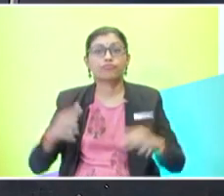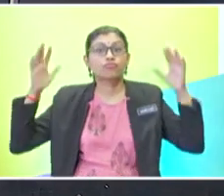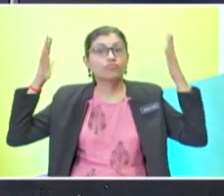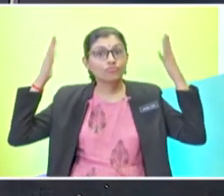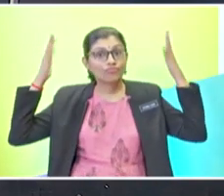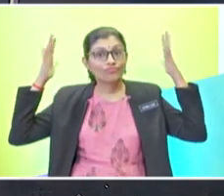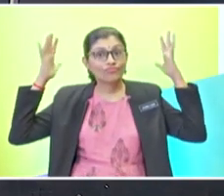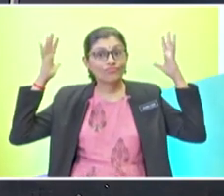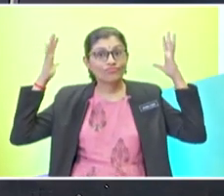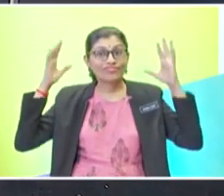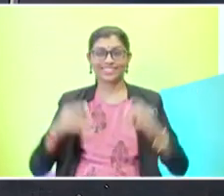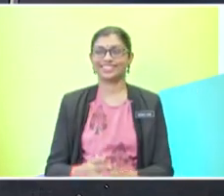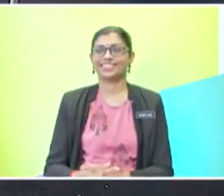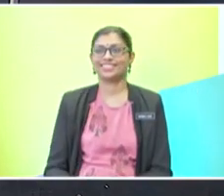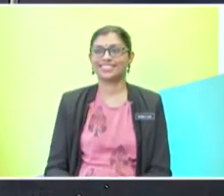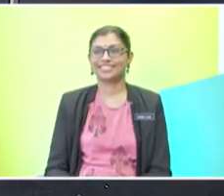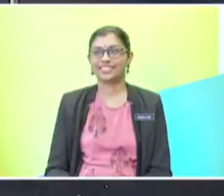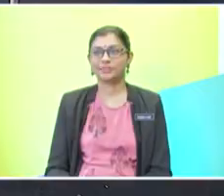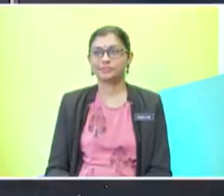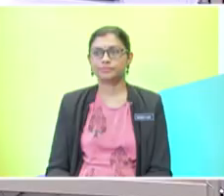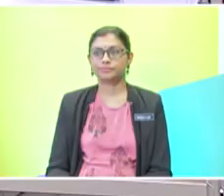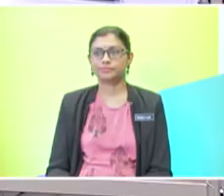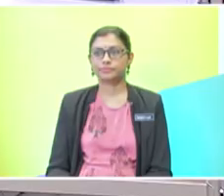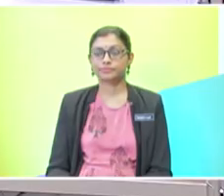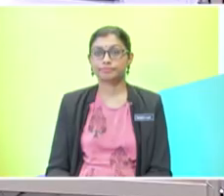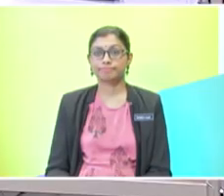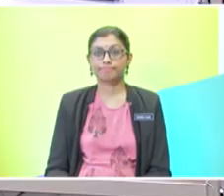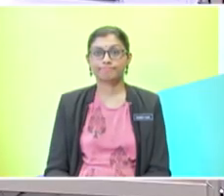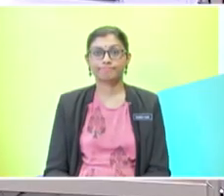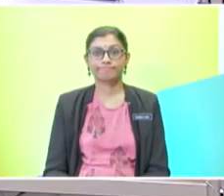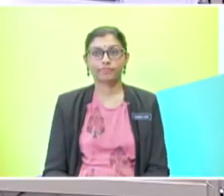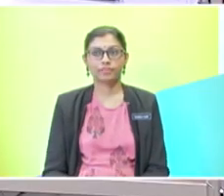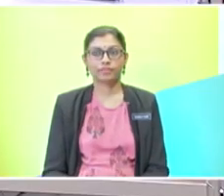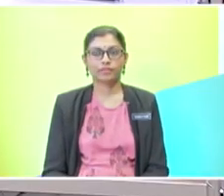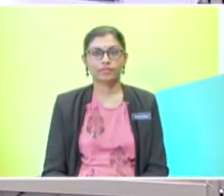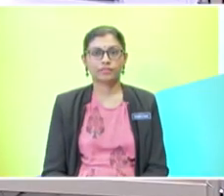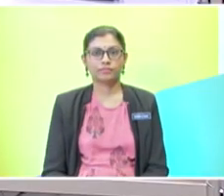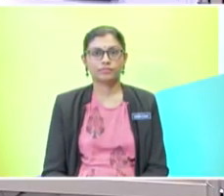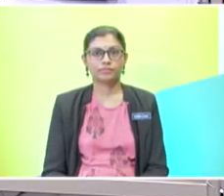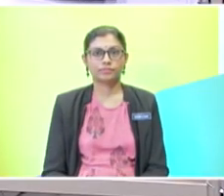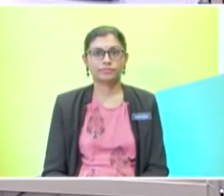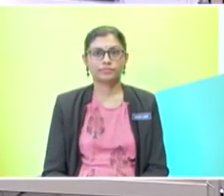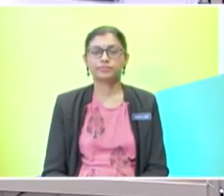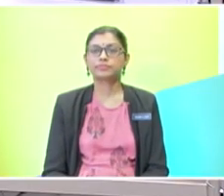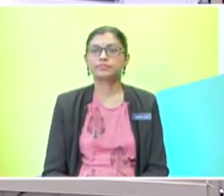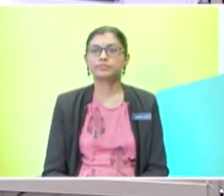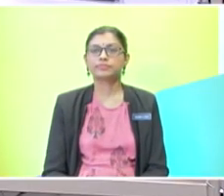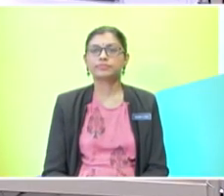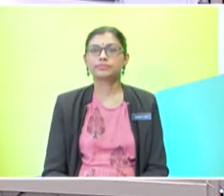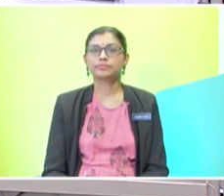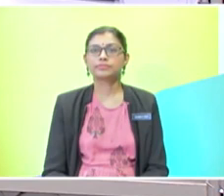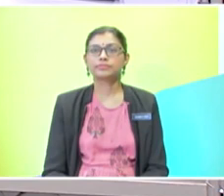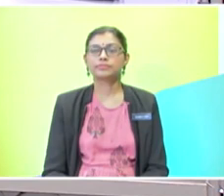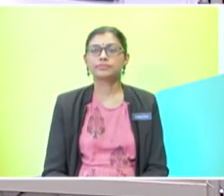three of them got three stars because they managed to give a proper response to the question, are there any